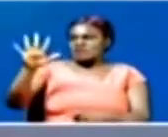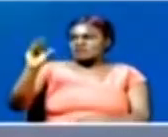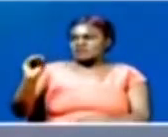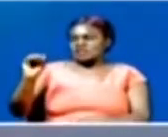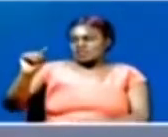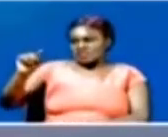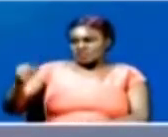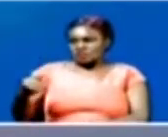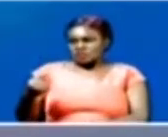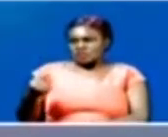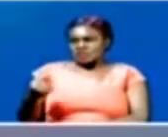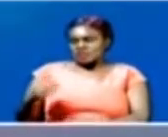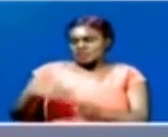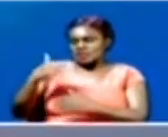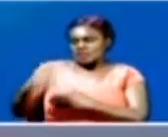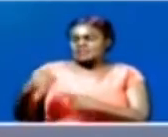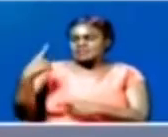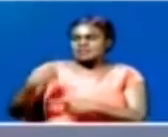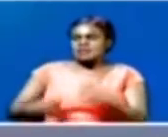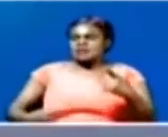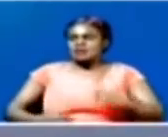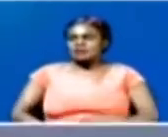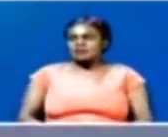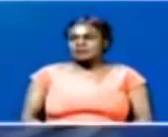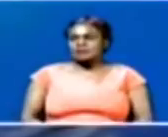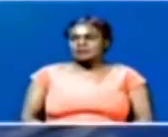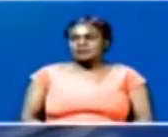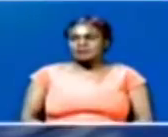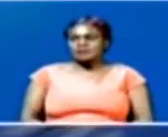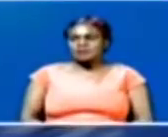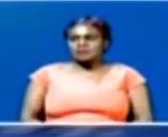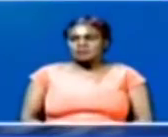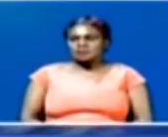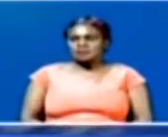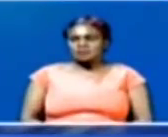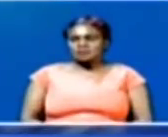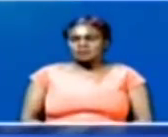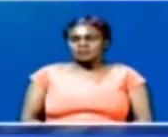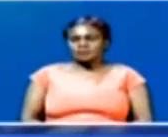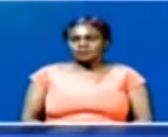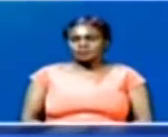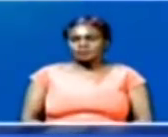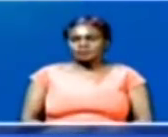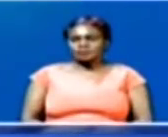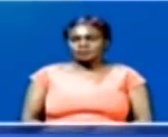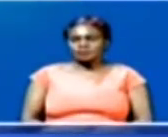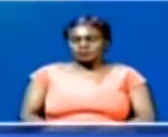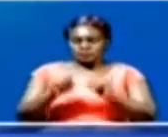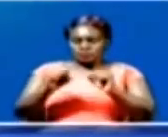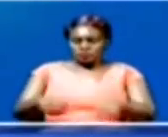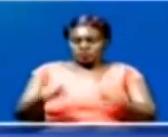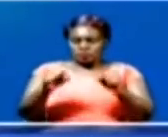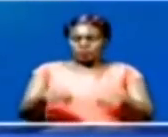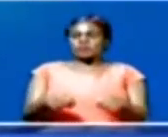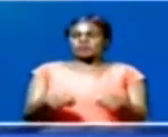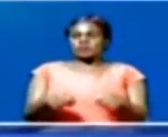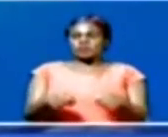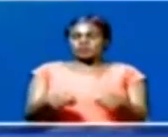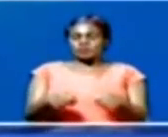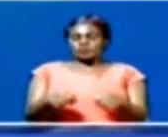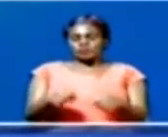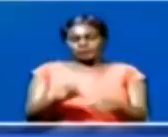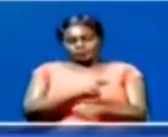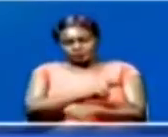50,000 shillings in the subsequent years. you're able to